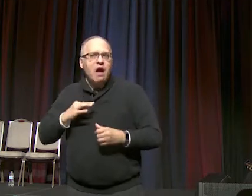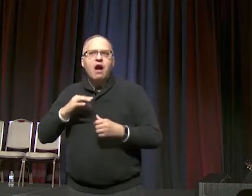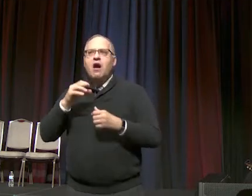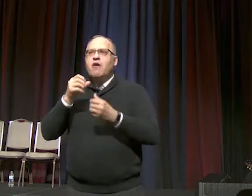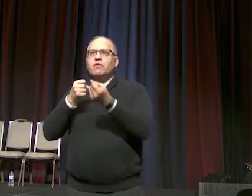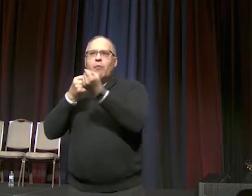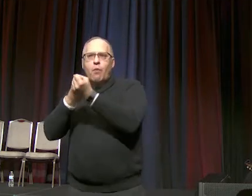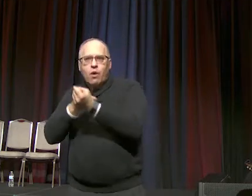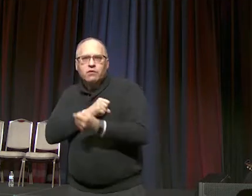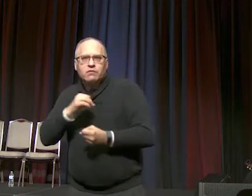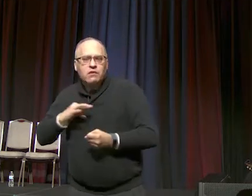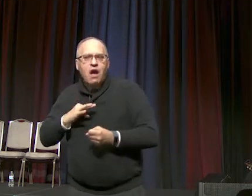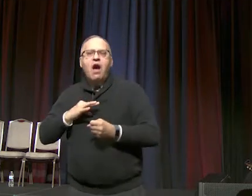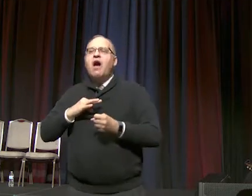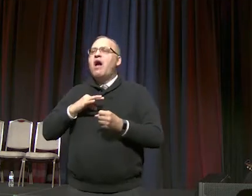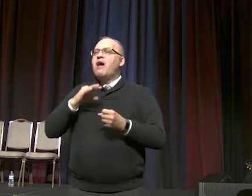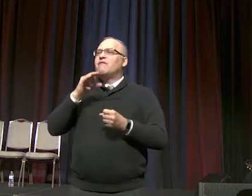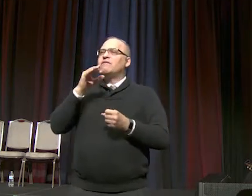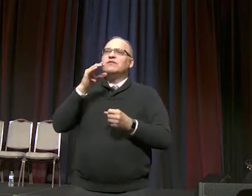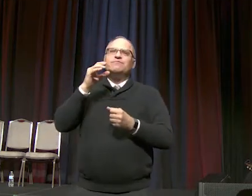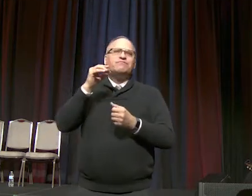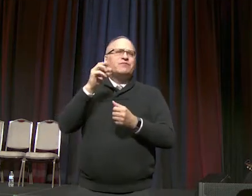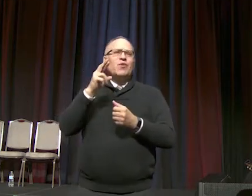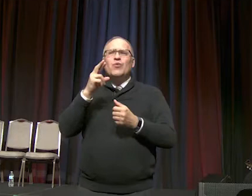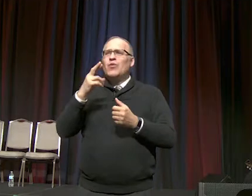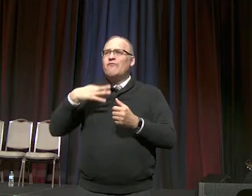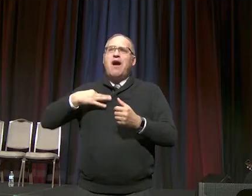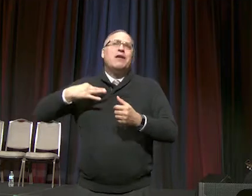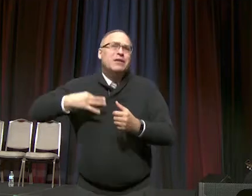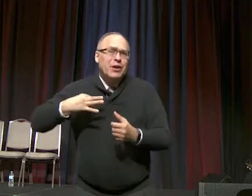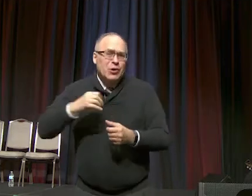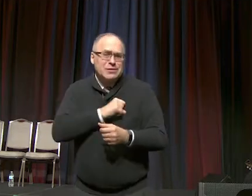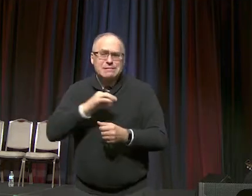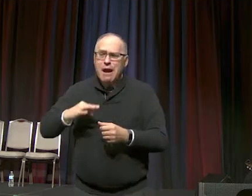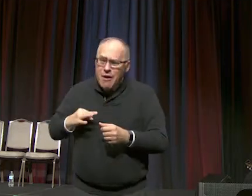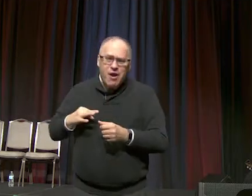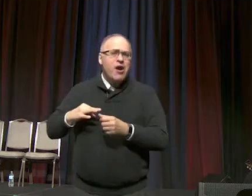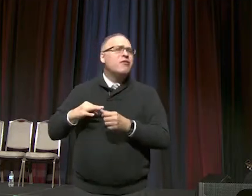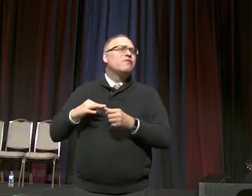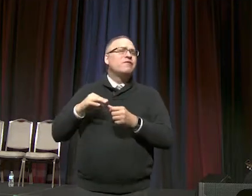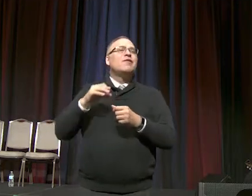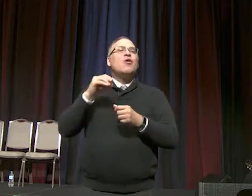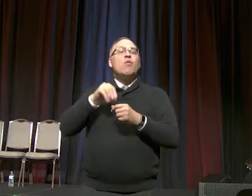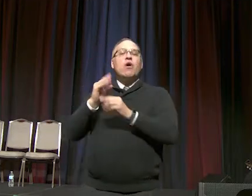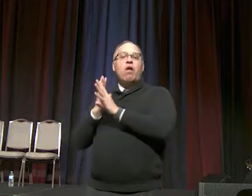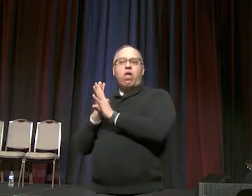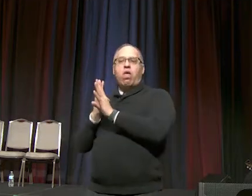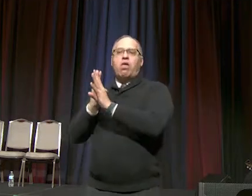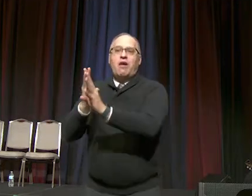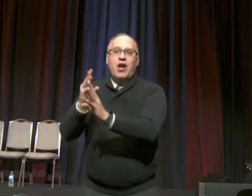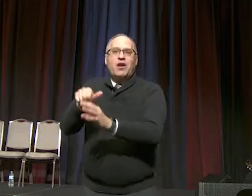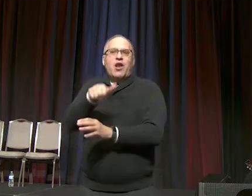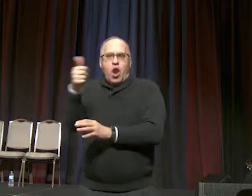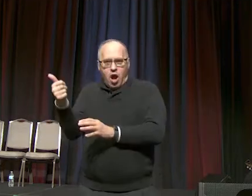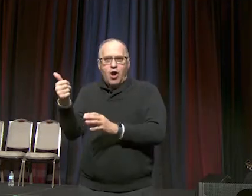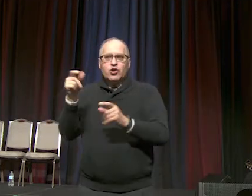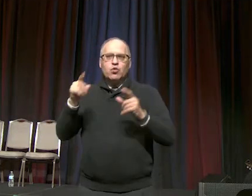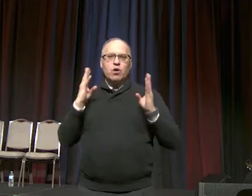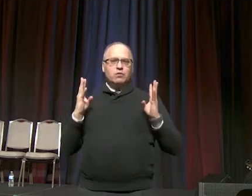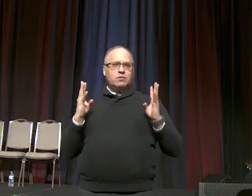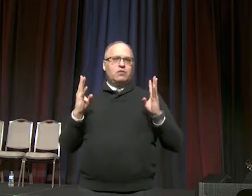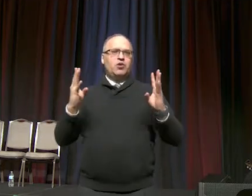support in any way in one of our volunteer staff positions, any of those categories, you will have a separate